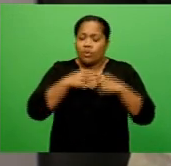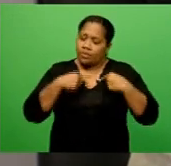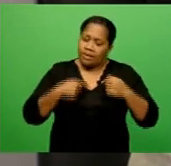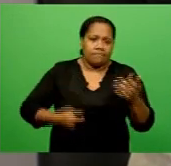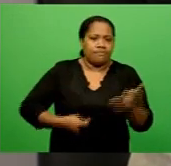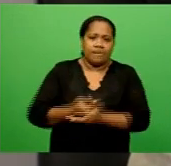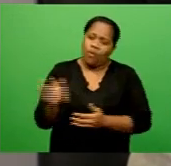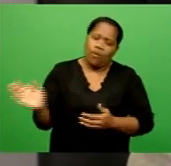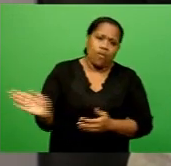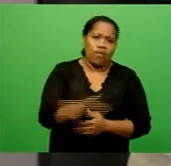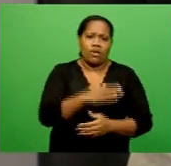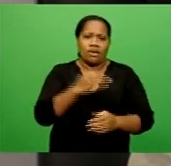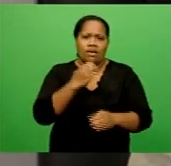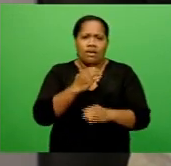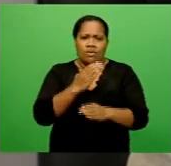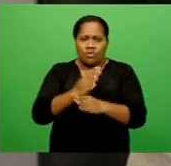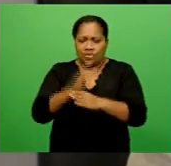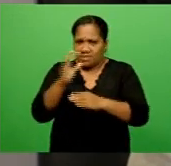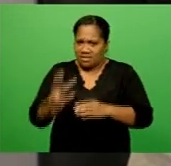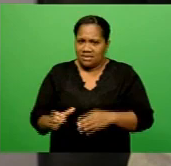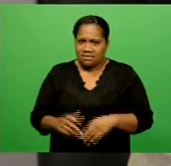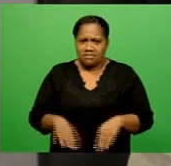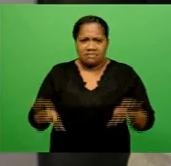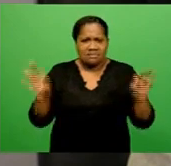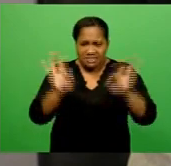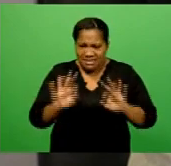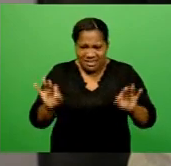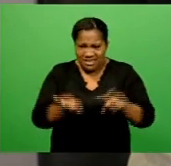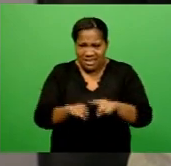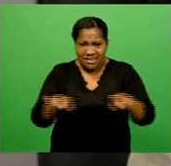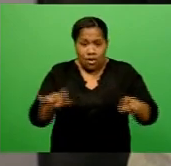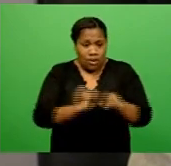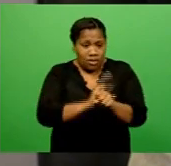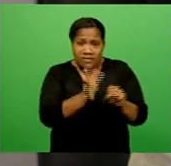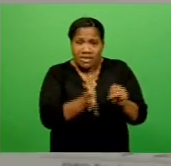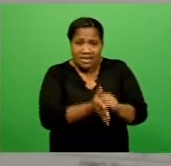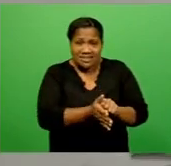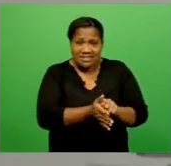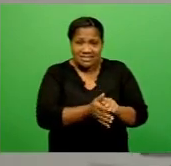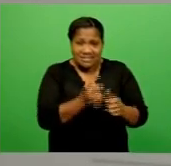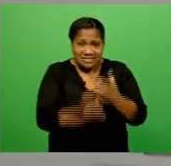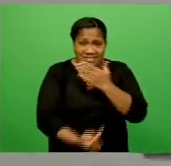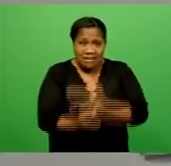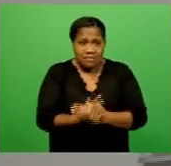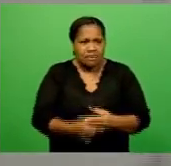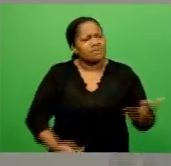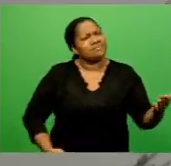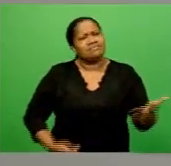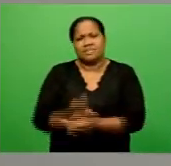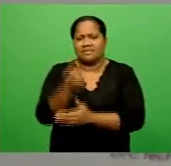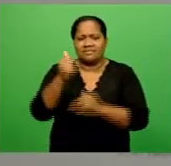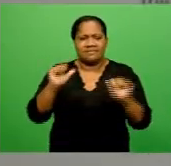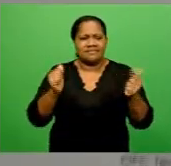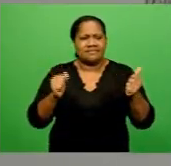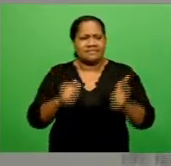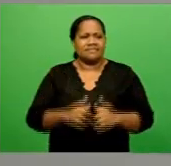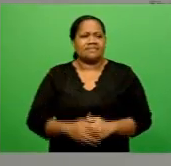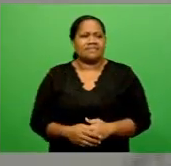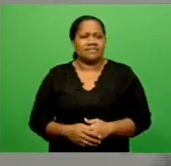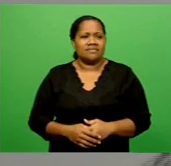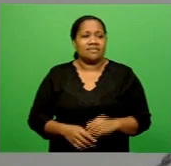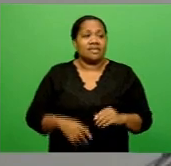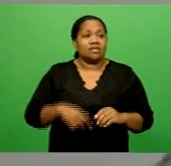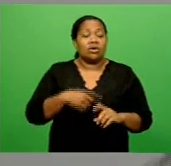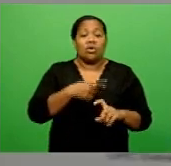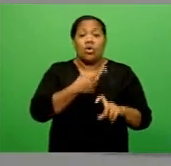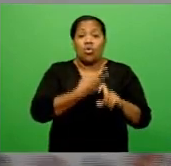their dues. None of the employees, even the COVID-19 times, we had paid the employees and everything. Kumar, who is the only